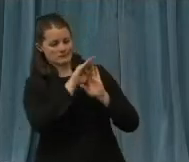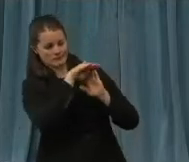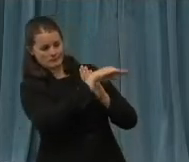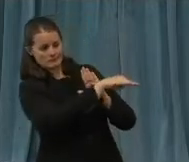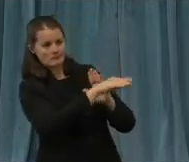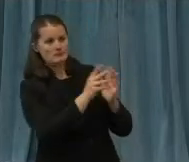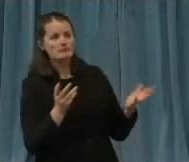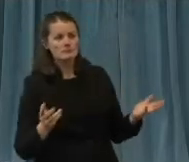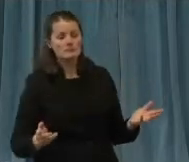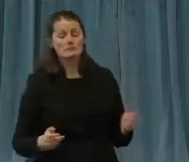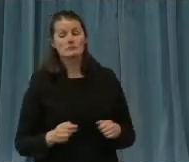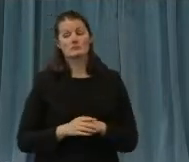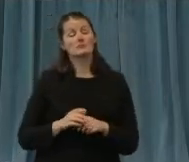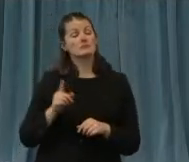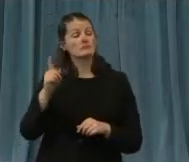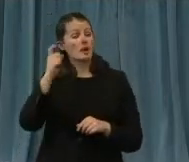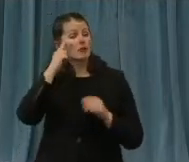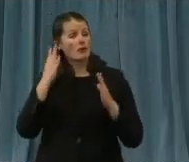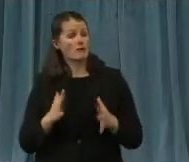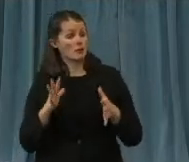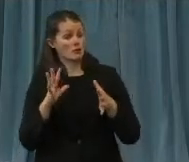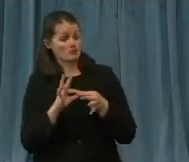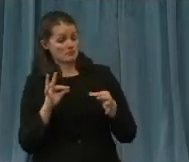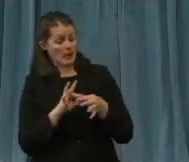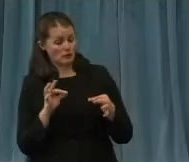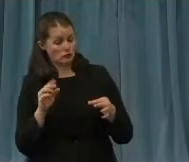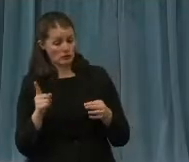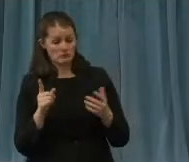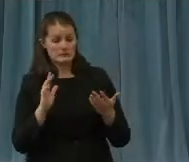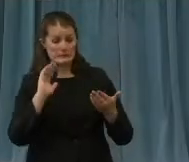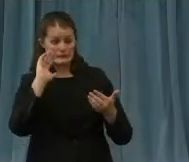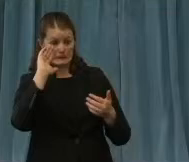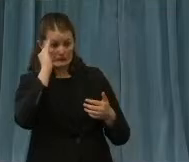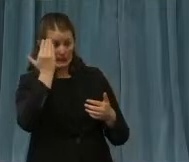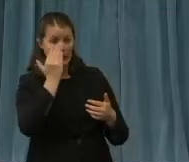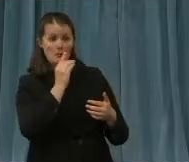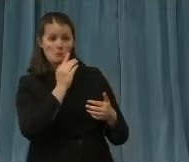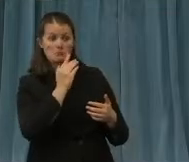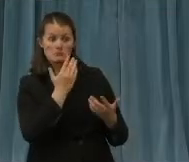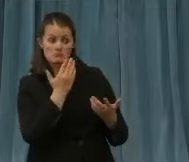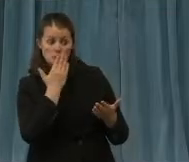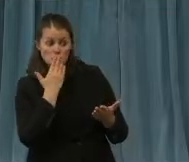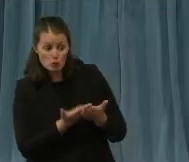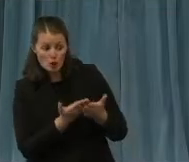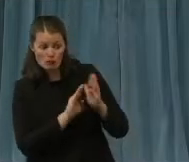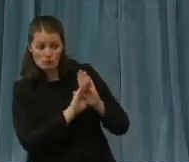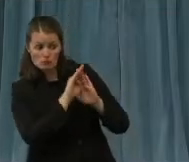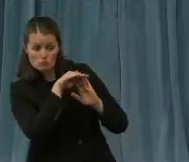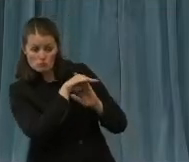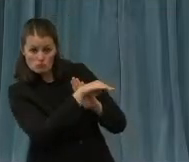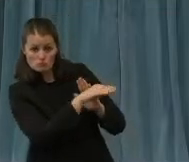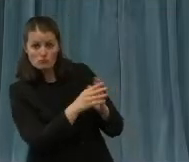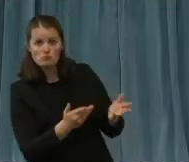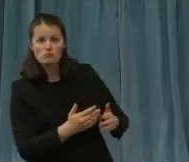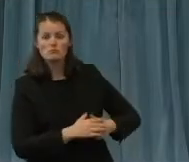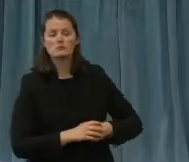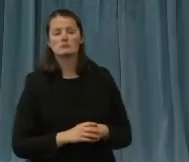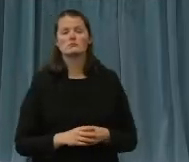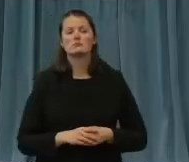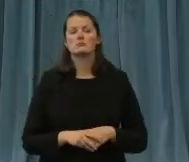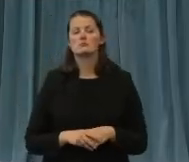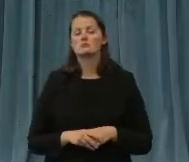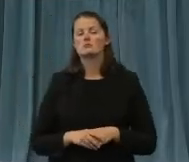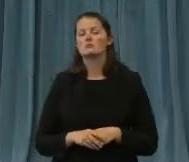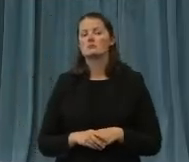going, it's looking to be positive. Gotcha. And in terms of what constitutes a decline in cases, is that